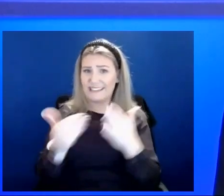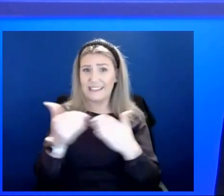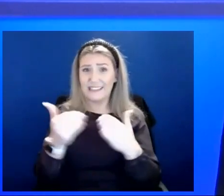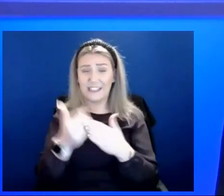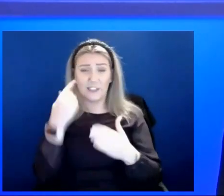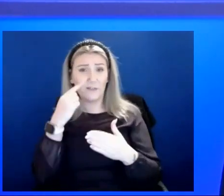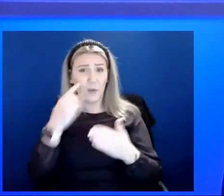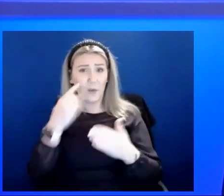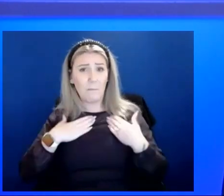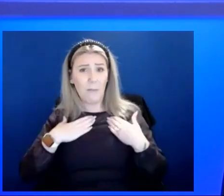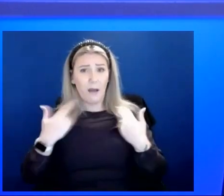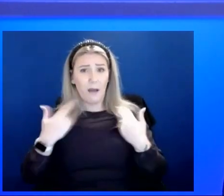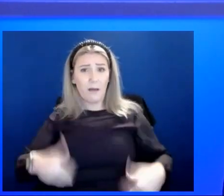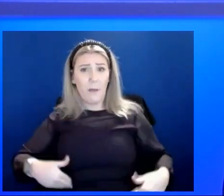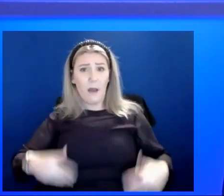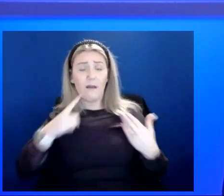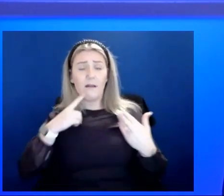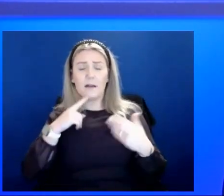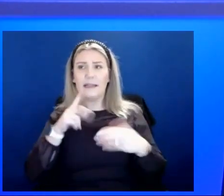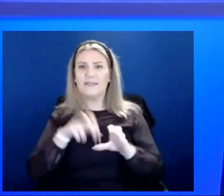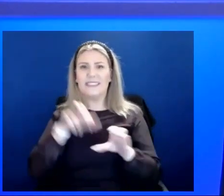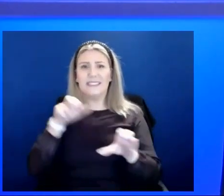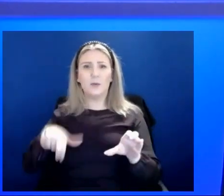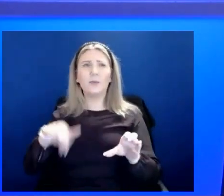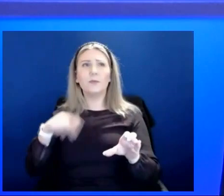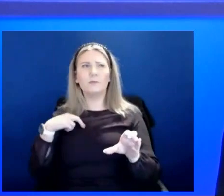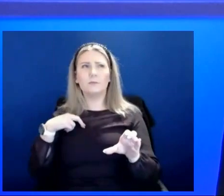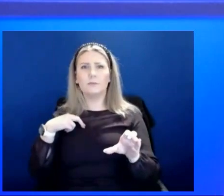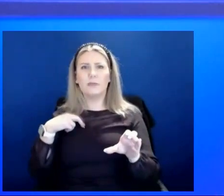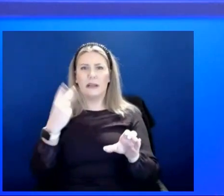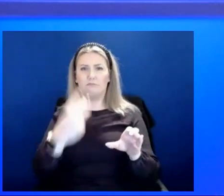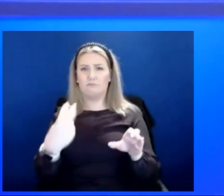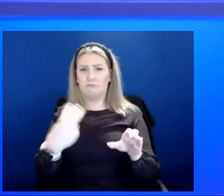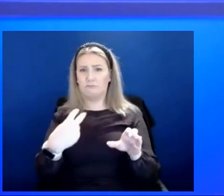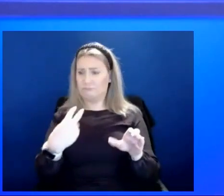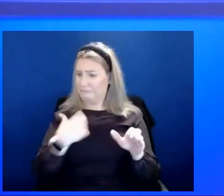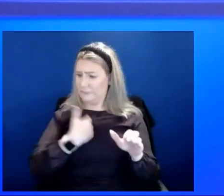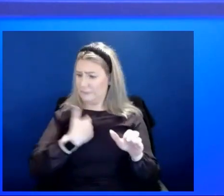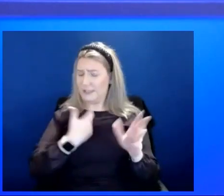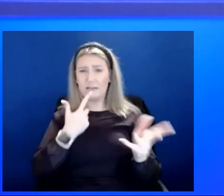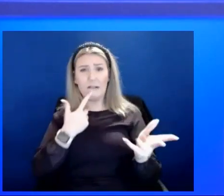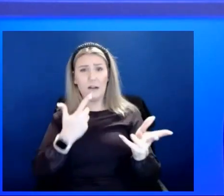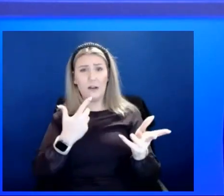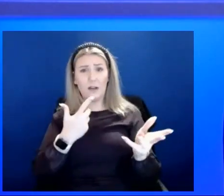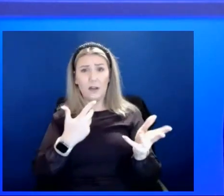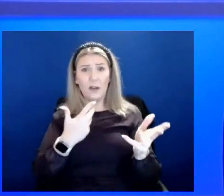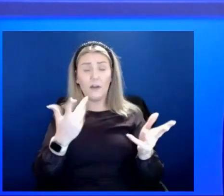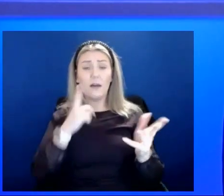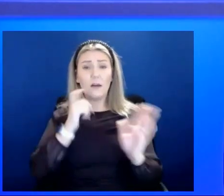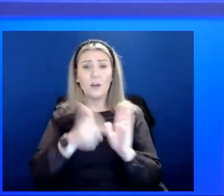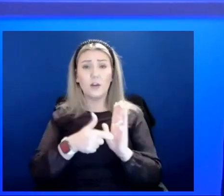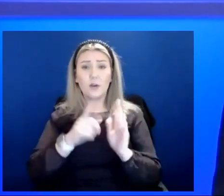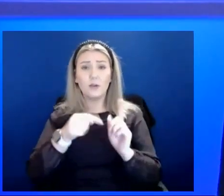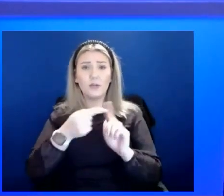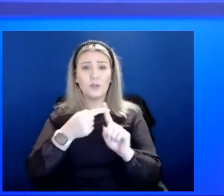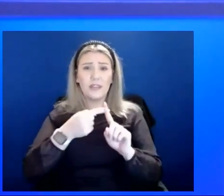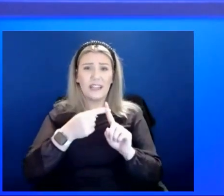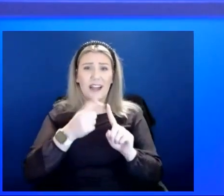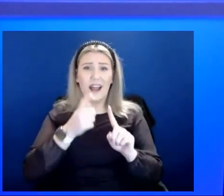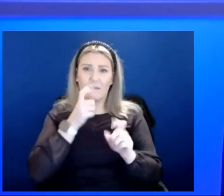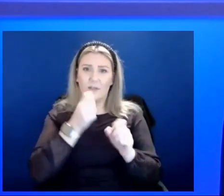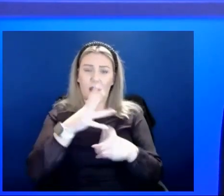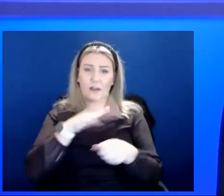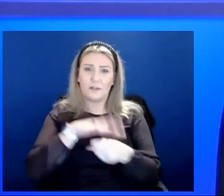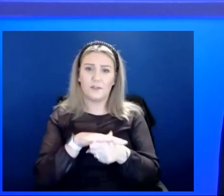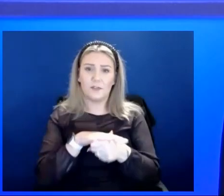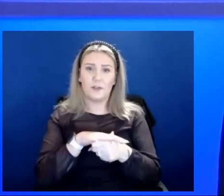of take a step back. And to be fair, one of the things that I do is when I notice that I'm really kind of under a lot, I cut alcohol out